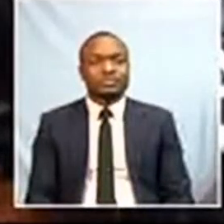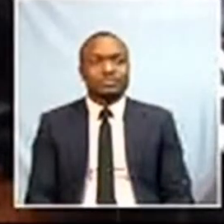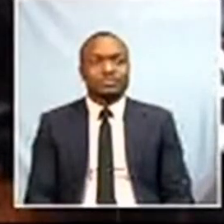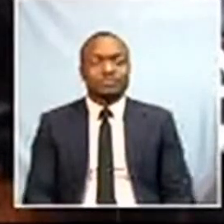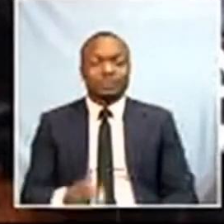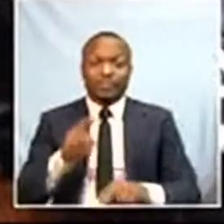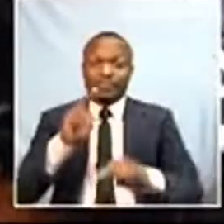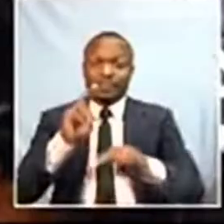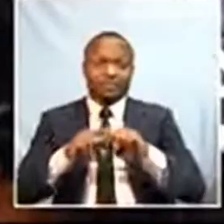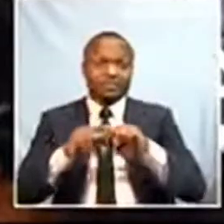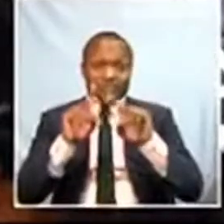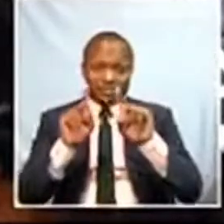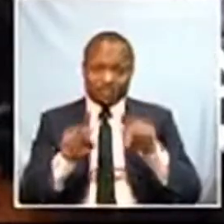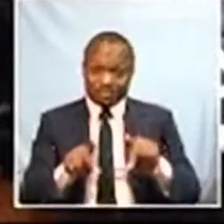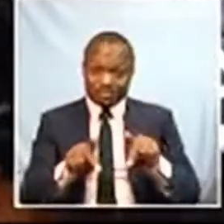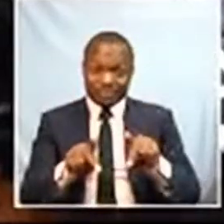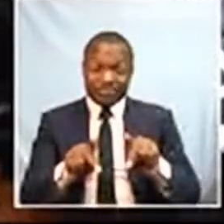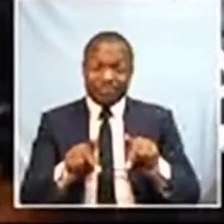Chair,